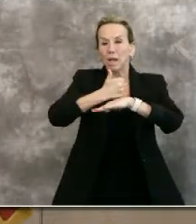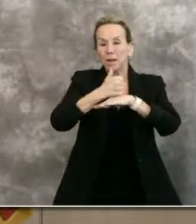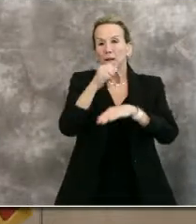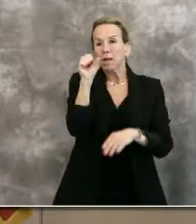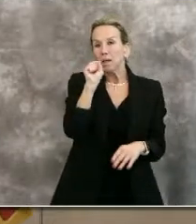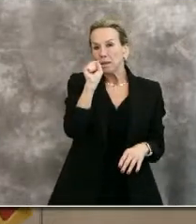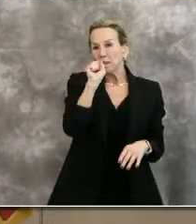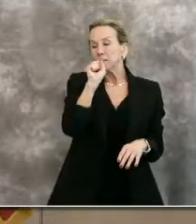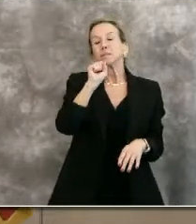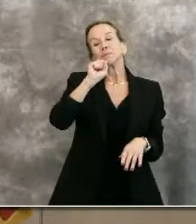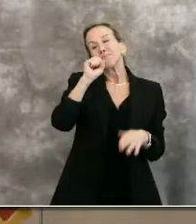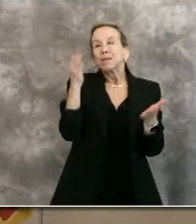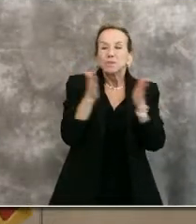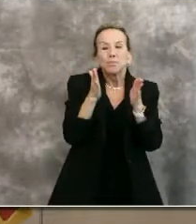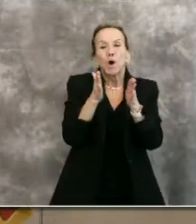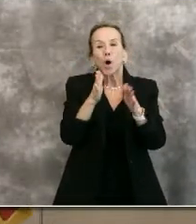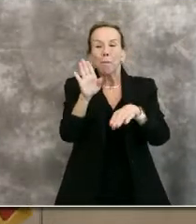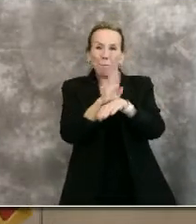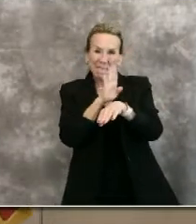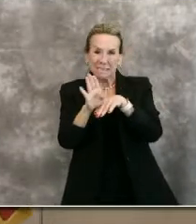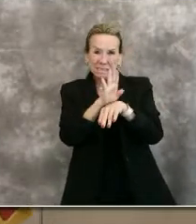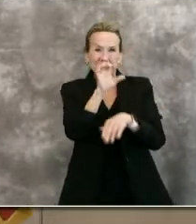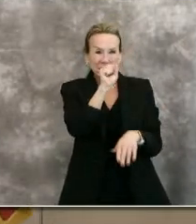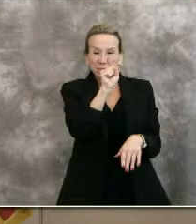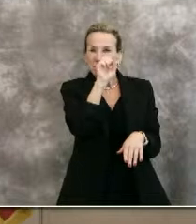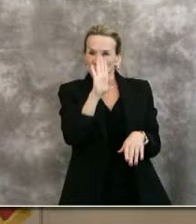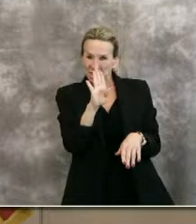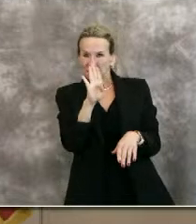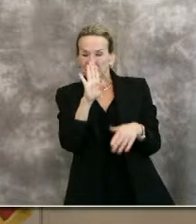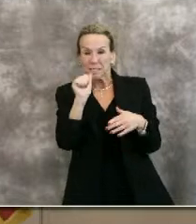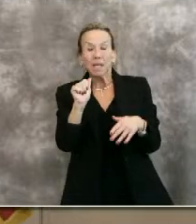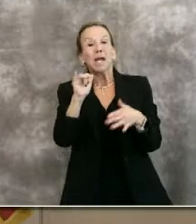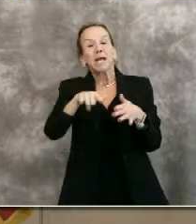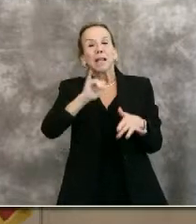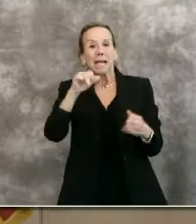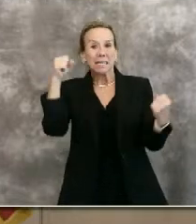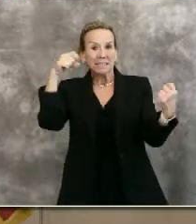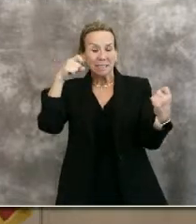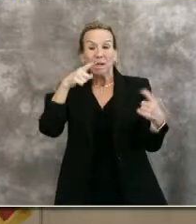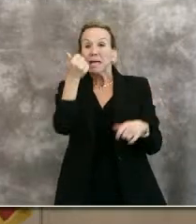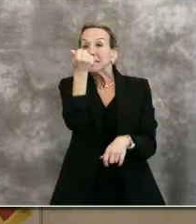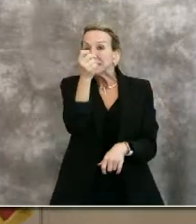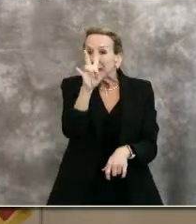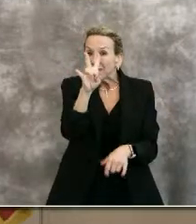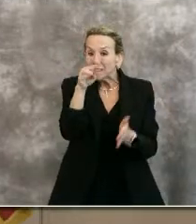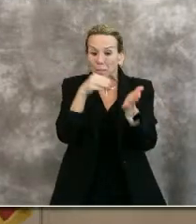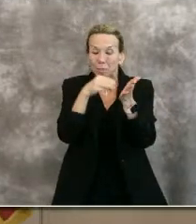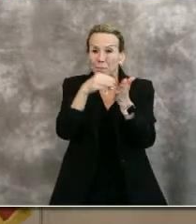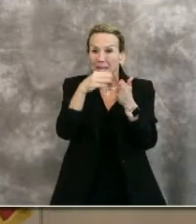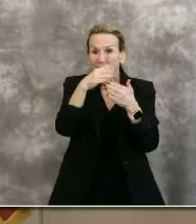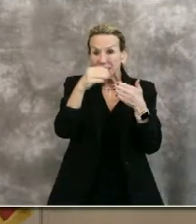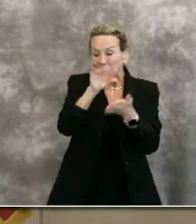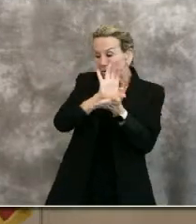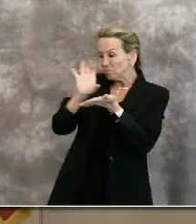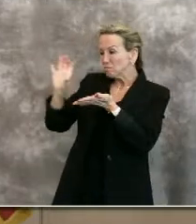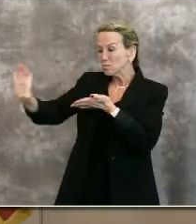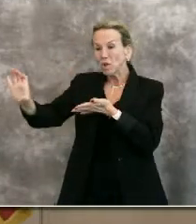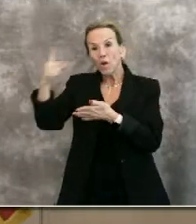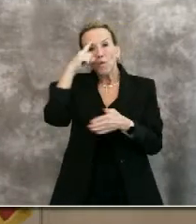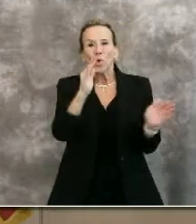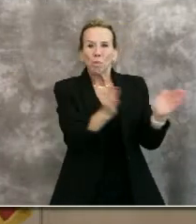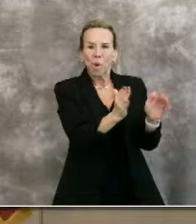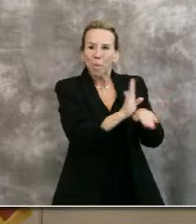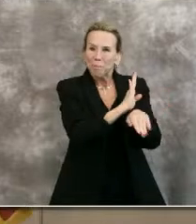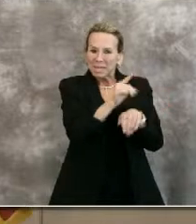business stimulus program that will provide $17 million to small businesses and nonprofit